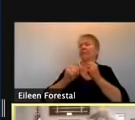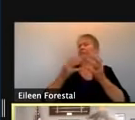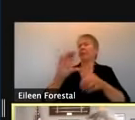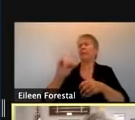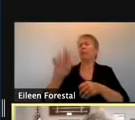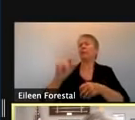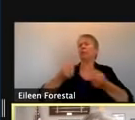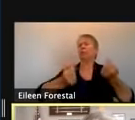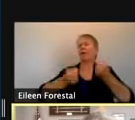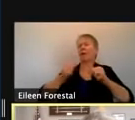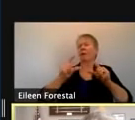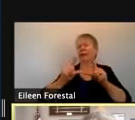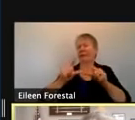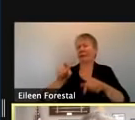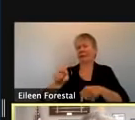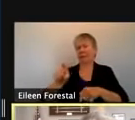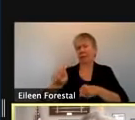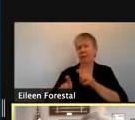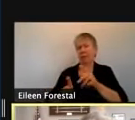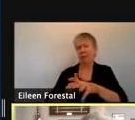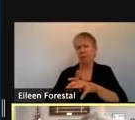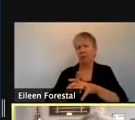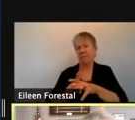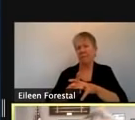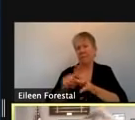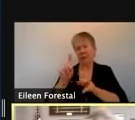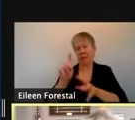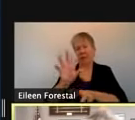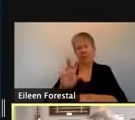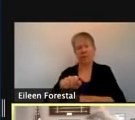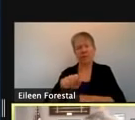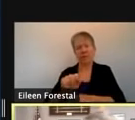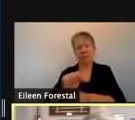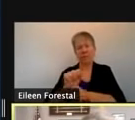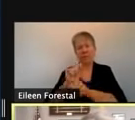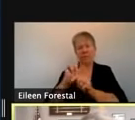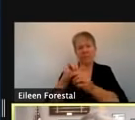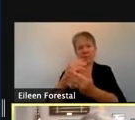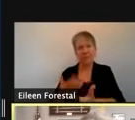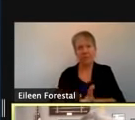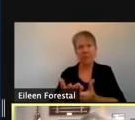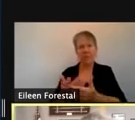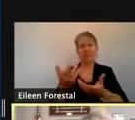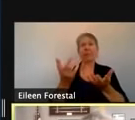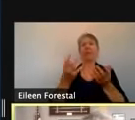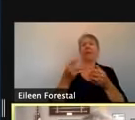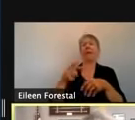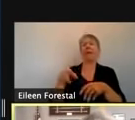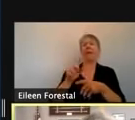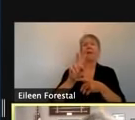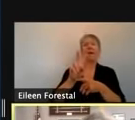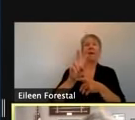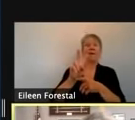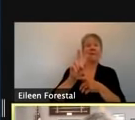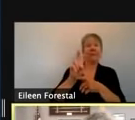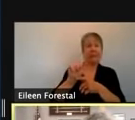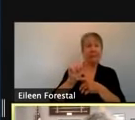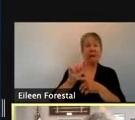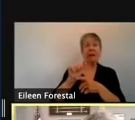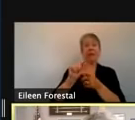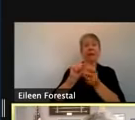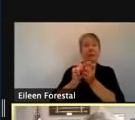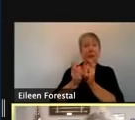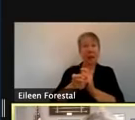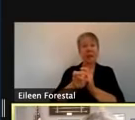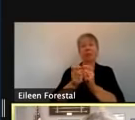the works for later this month. And new licenses. Other than violations, those are all